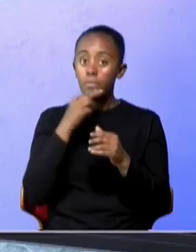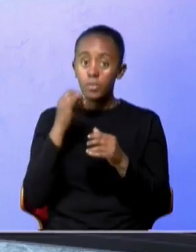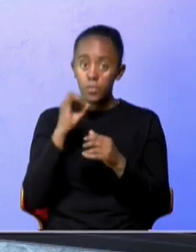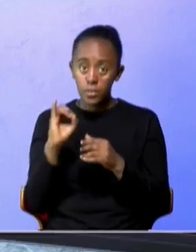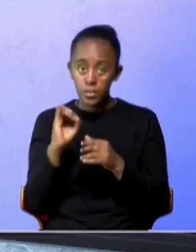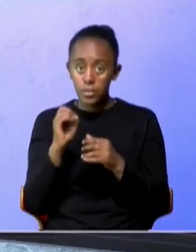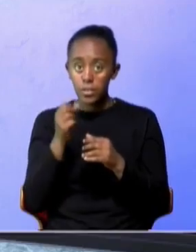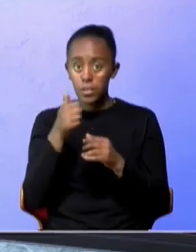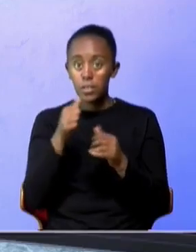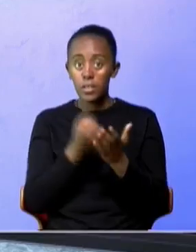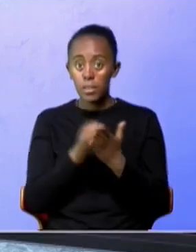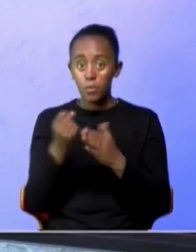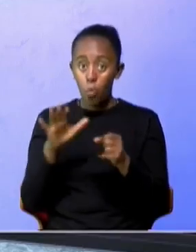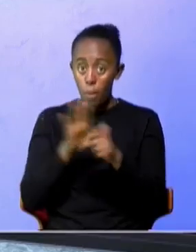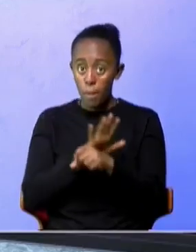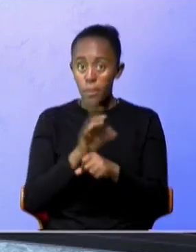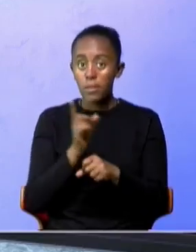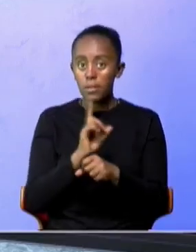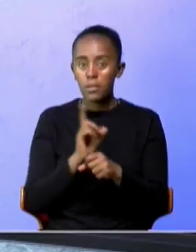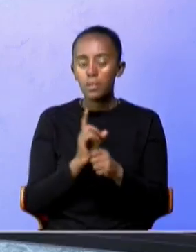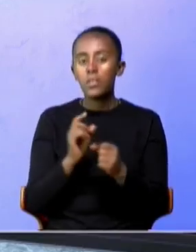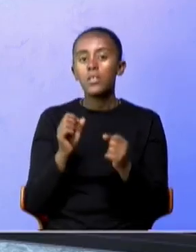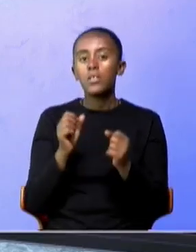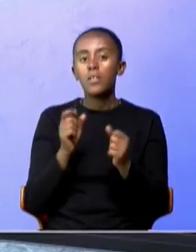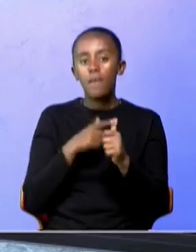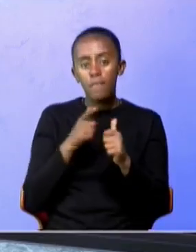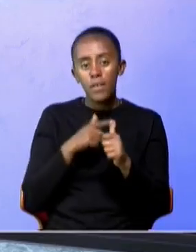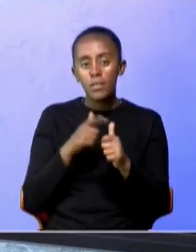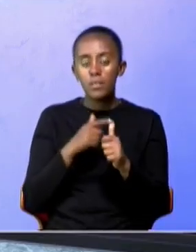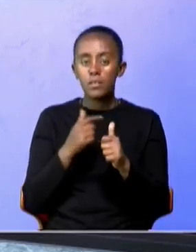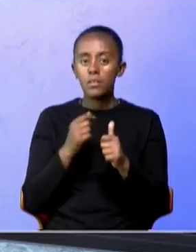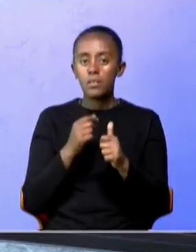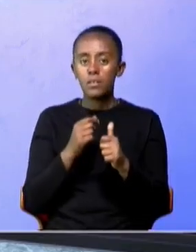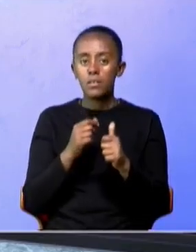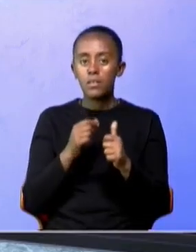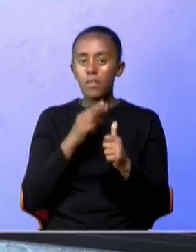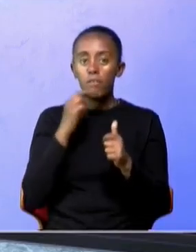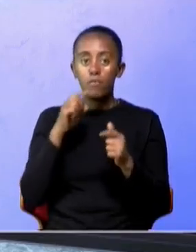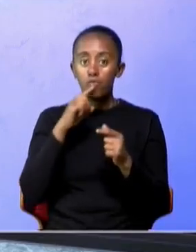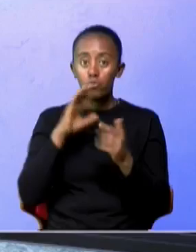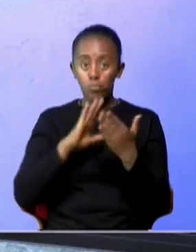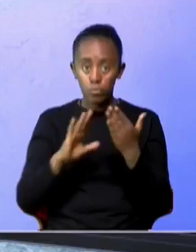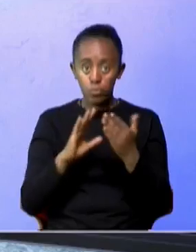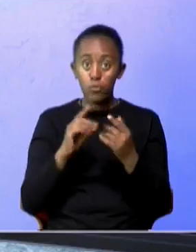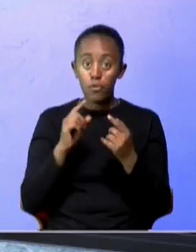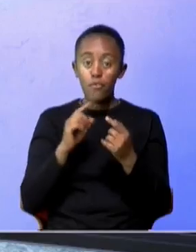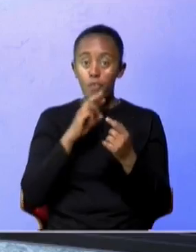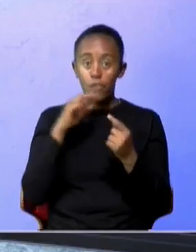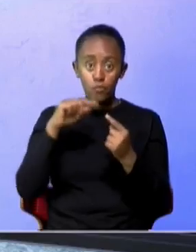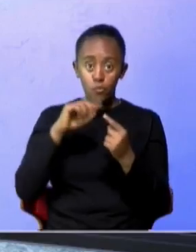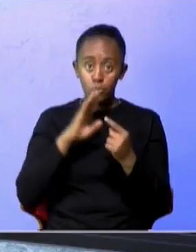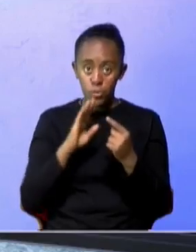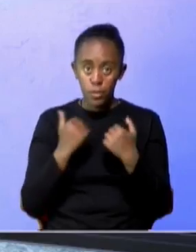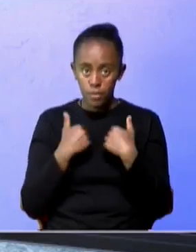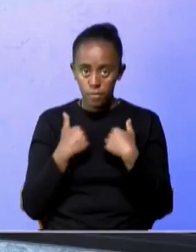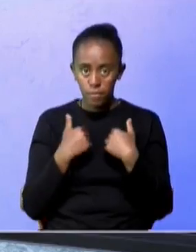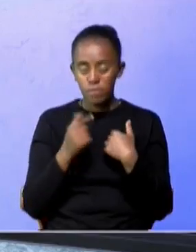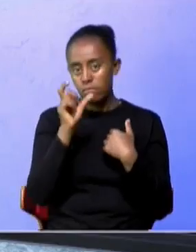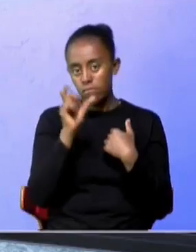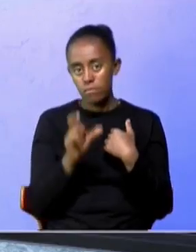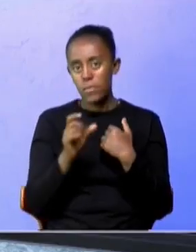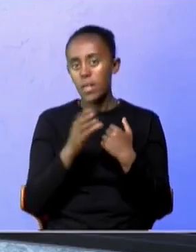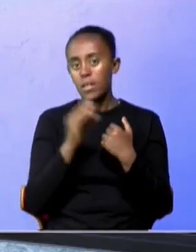as a subject complement, we first have a verb to be and then we have a